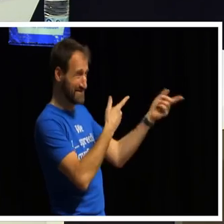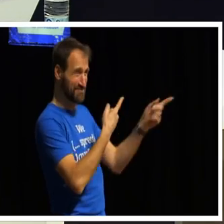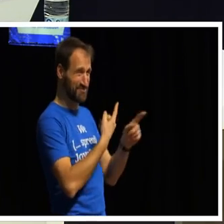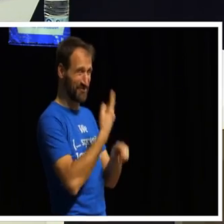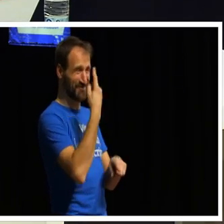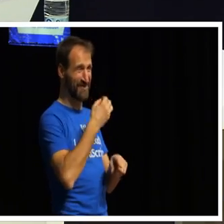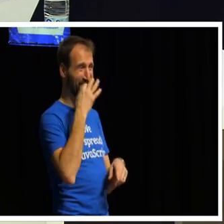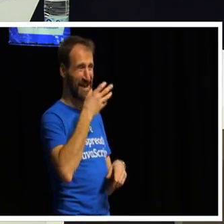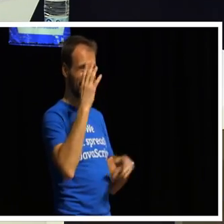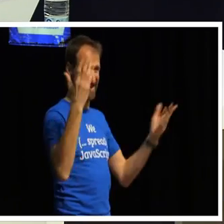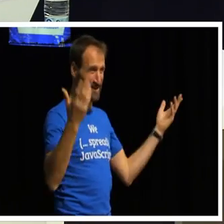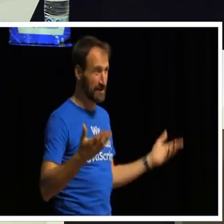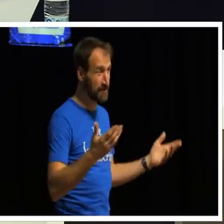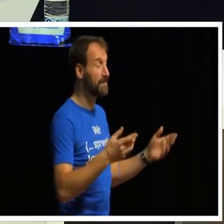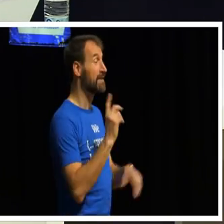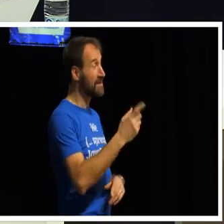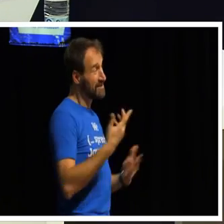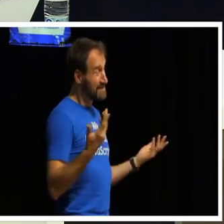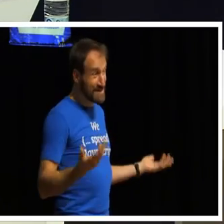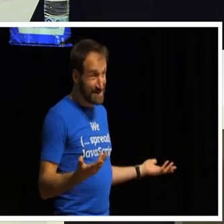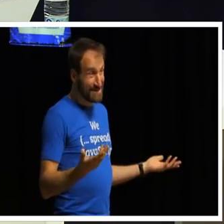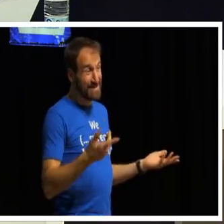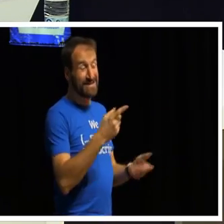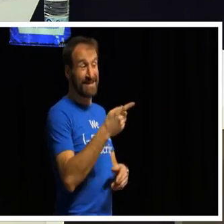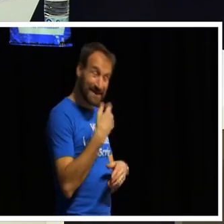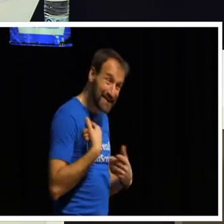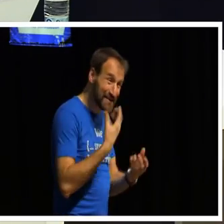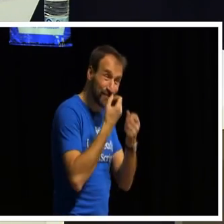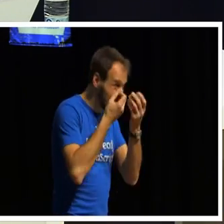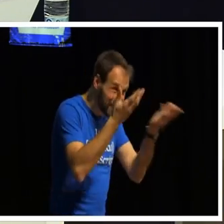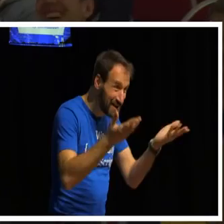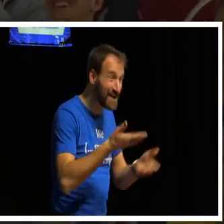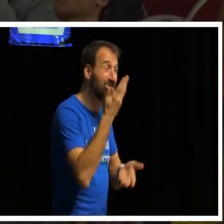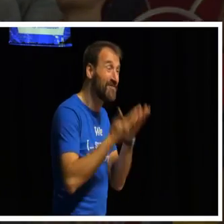So the moral of the story is, you might not need a single page app, right? Like,